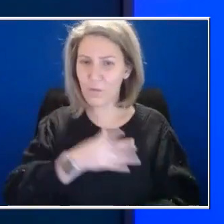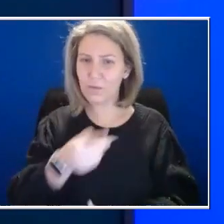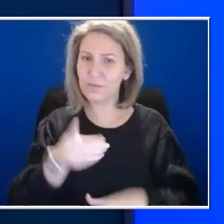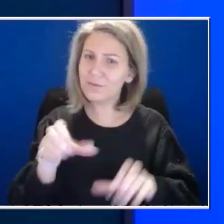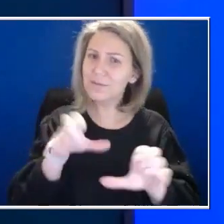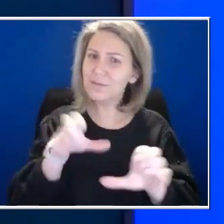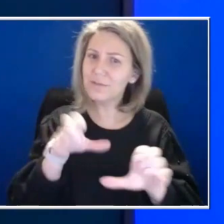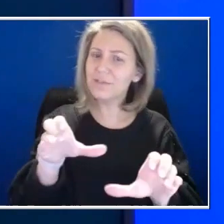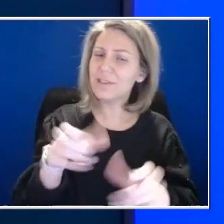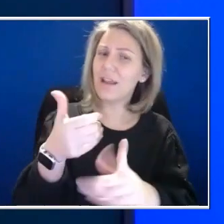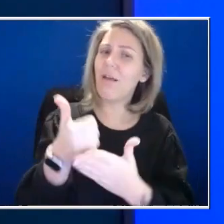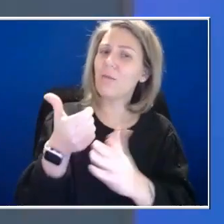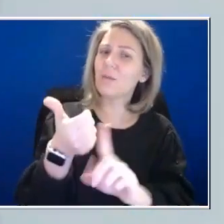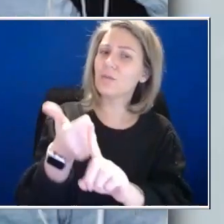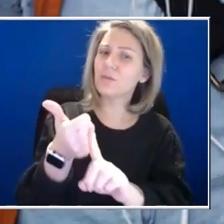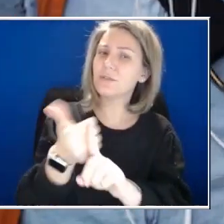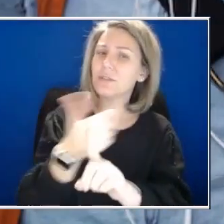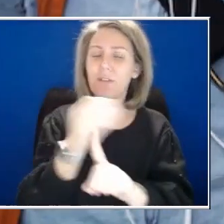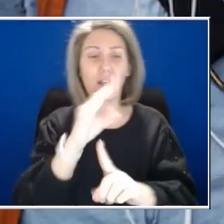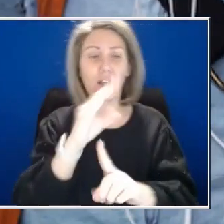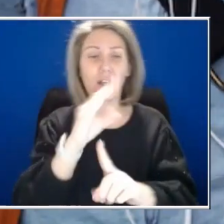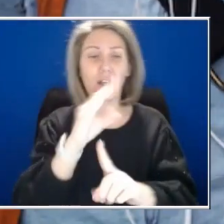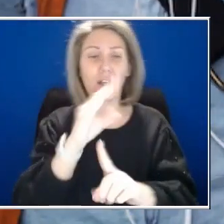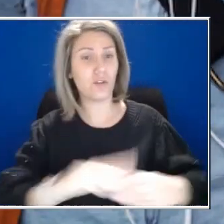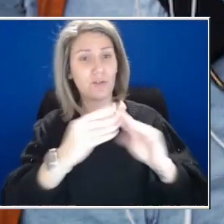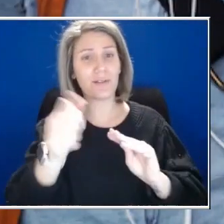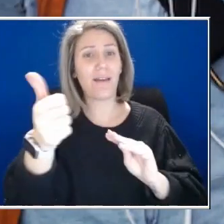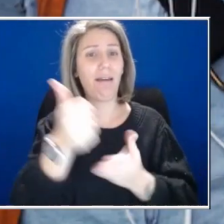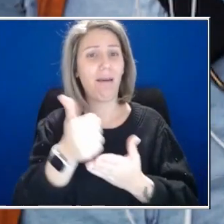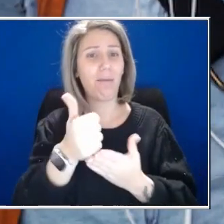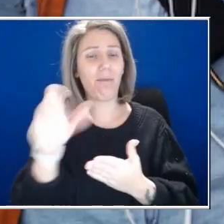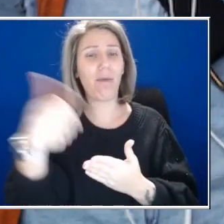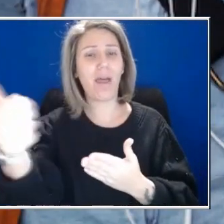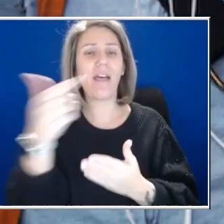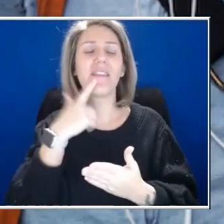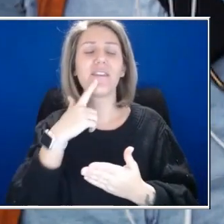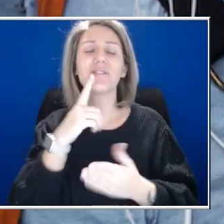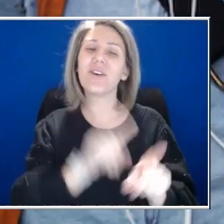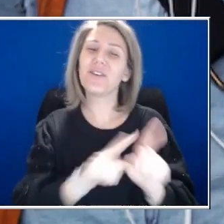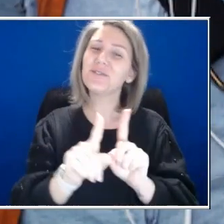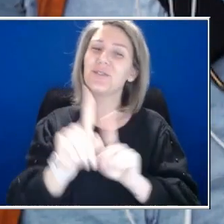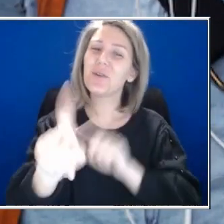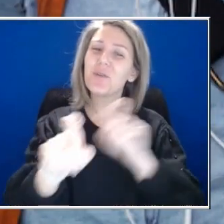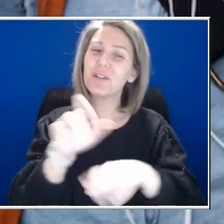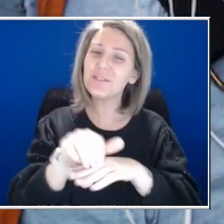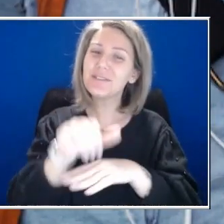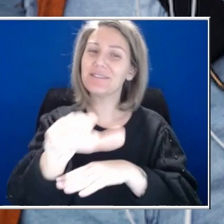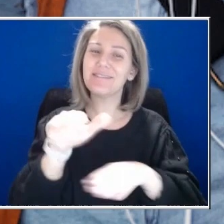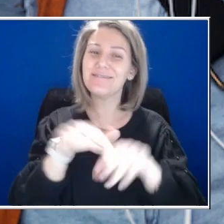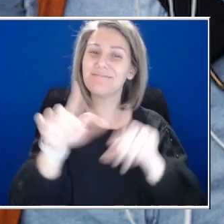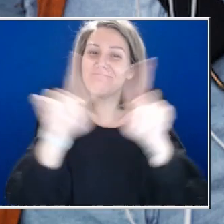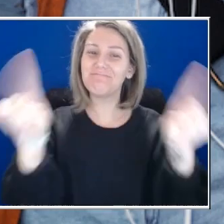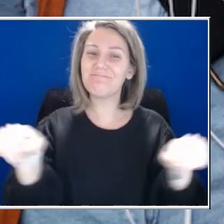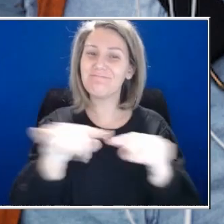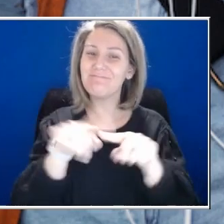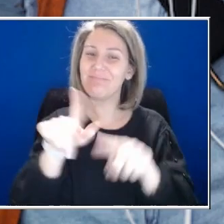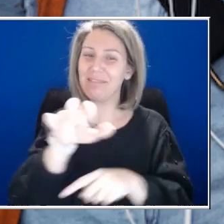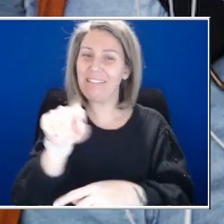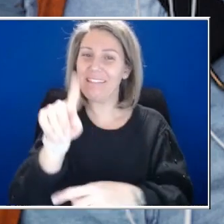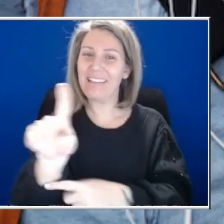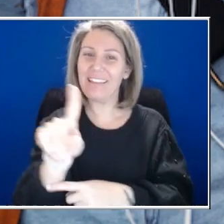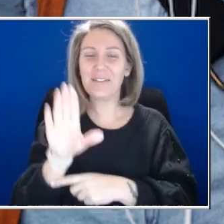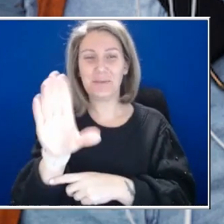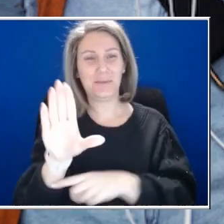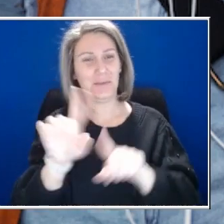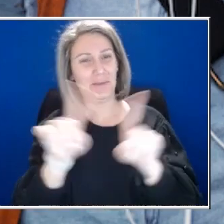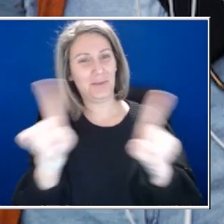story can help others. As always, make sure you get your questions sent in to us on YouTube, Facebook, and the Medical News Network. You can find links to those